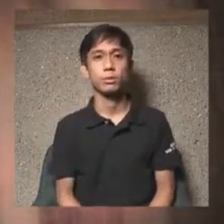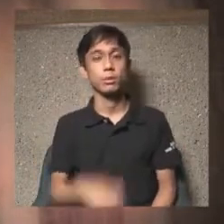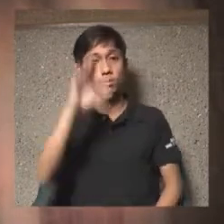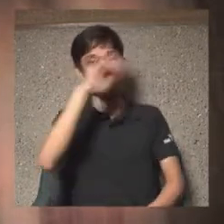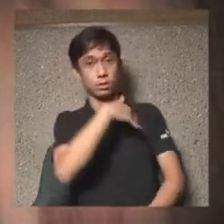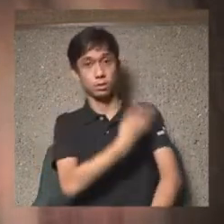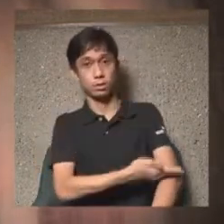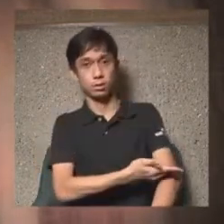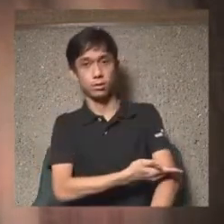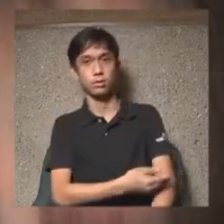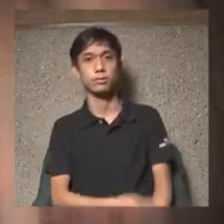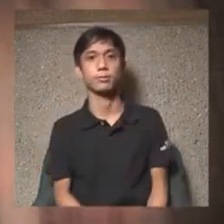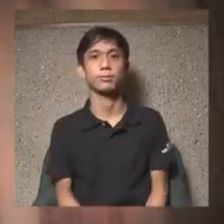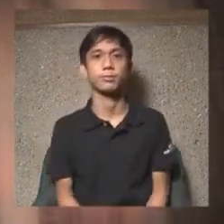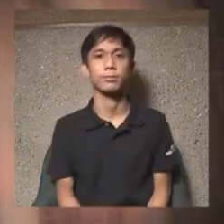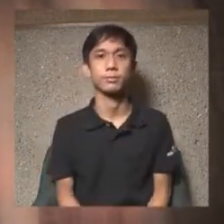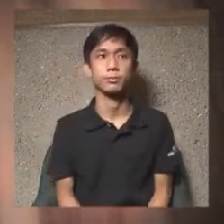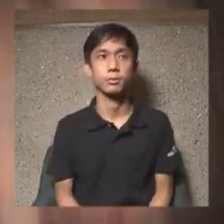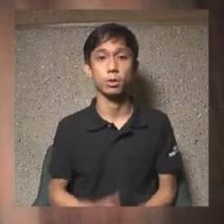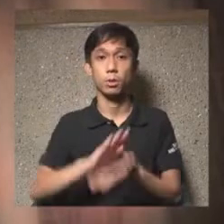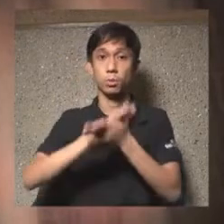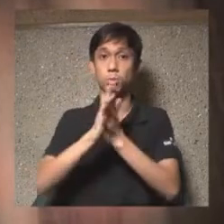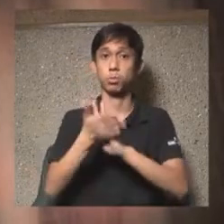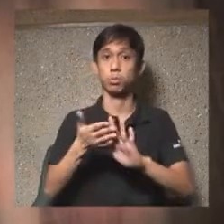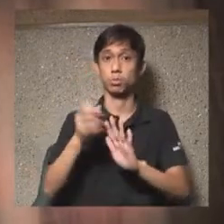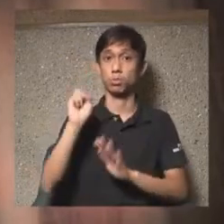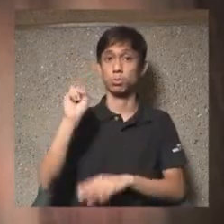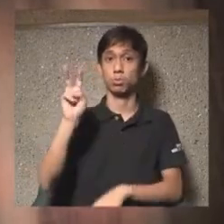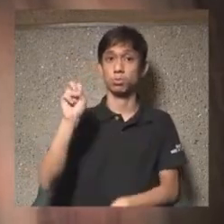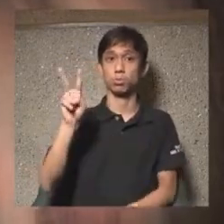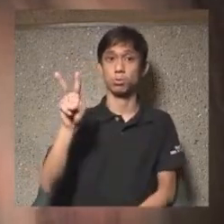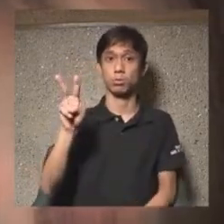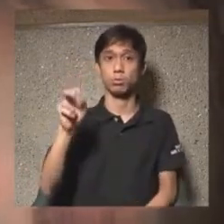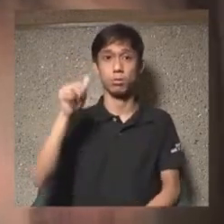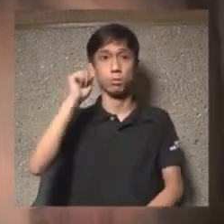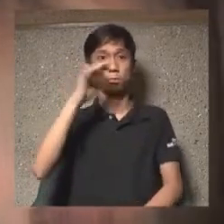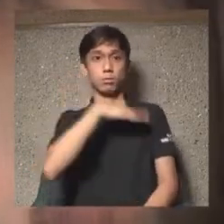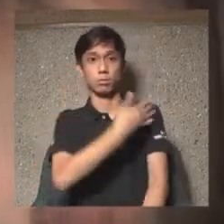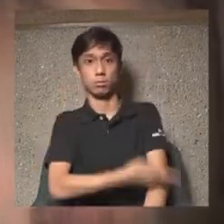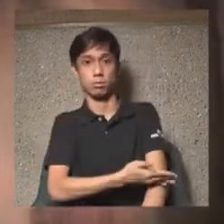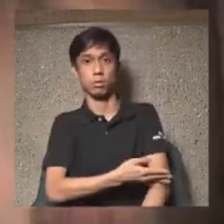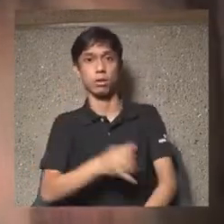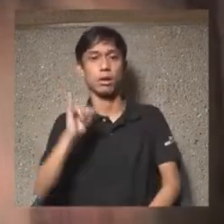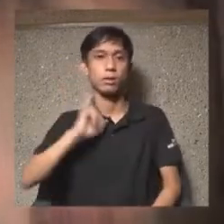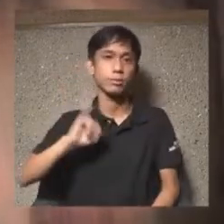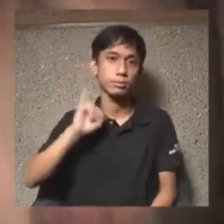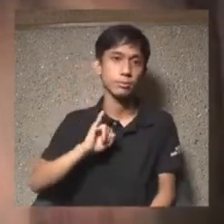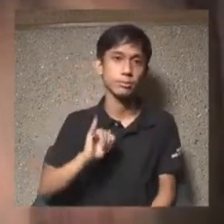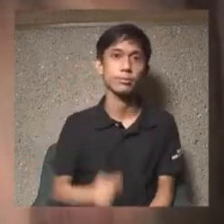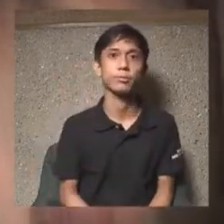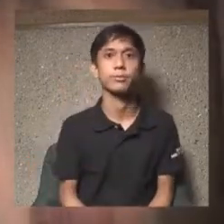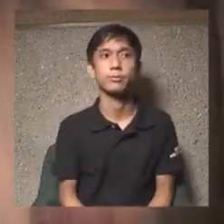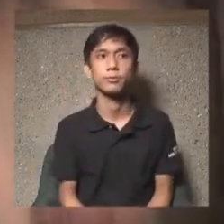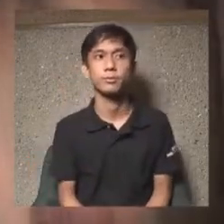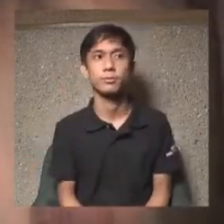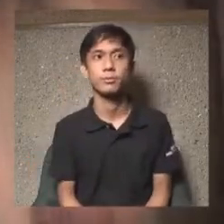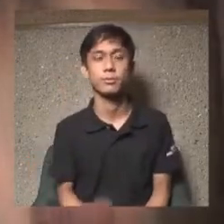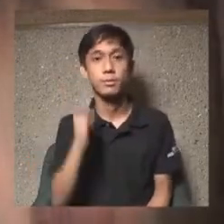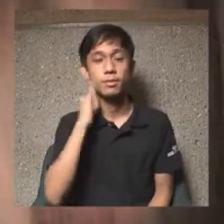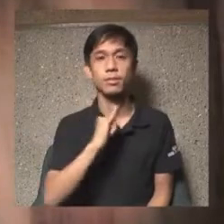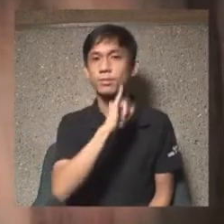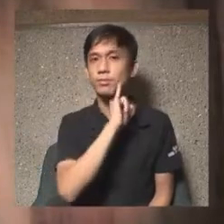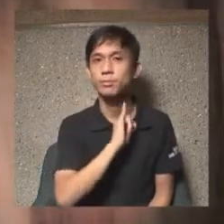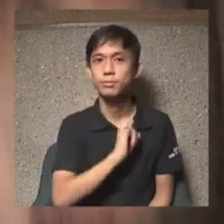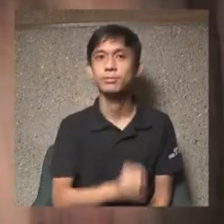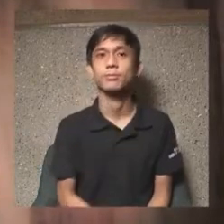I want to preach hope today. The hope is, even if you are in a mess, God is